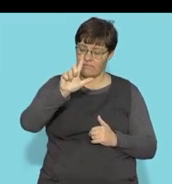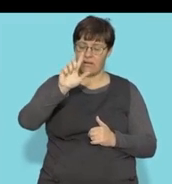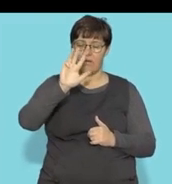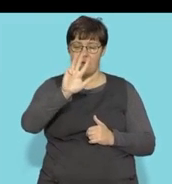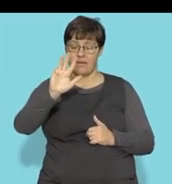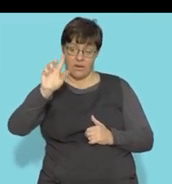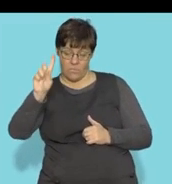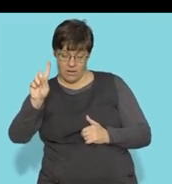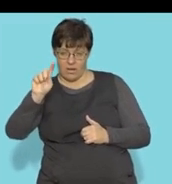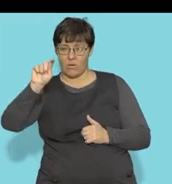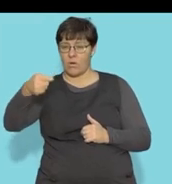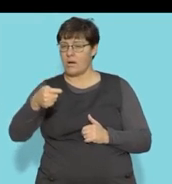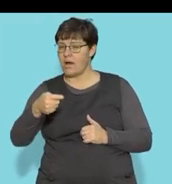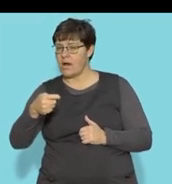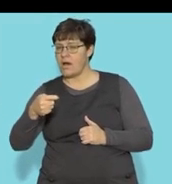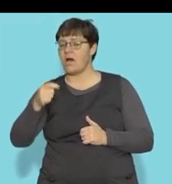And my decimal was